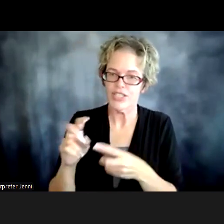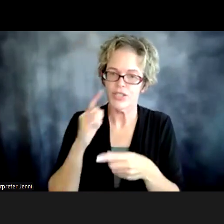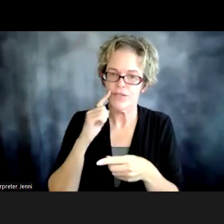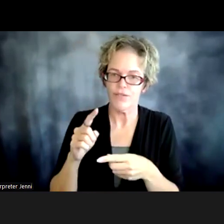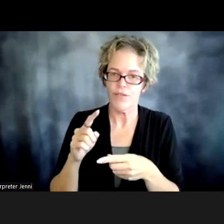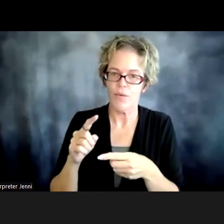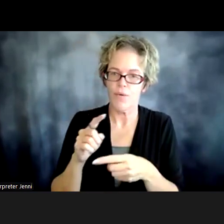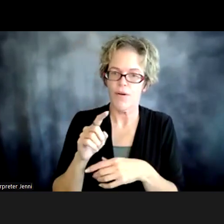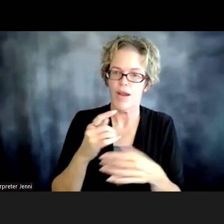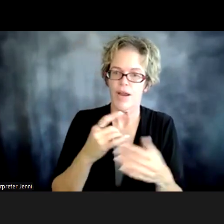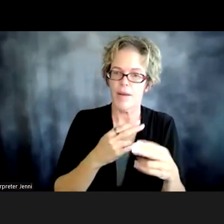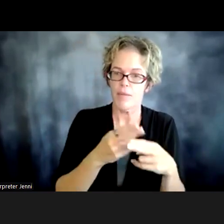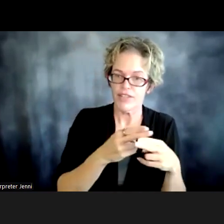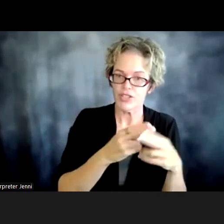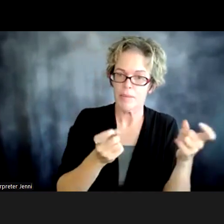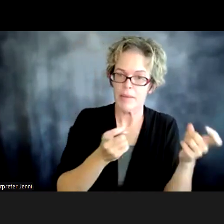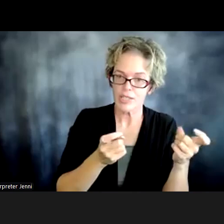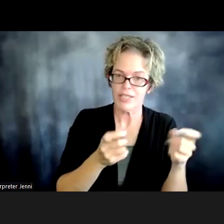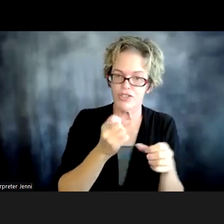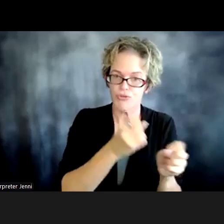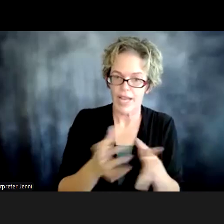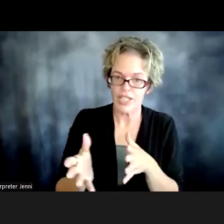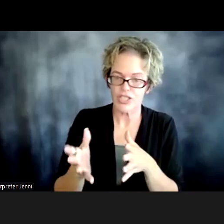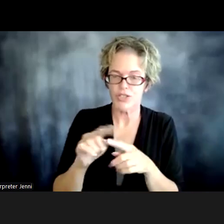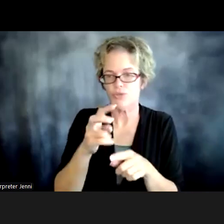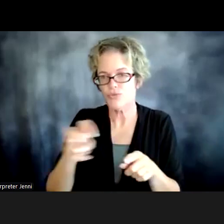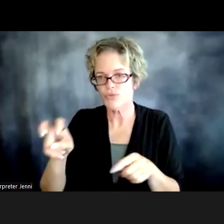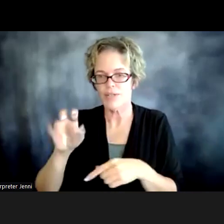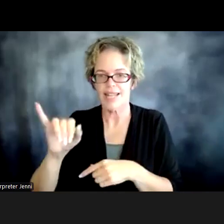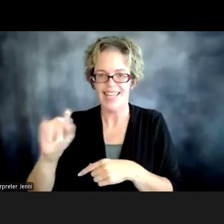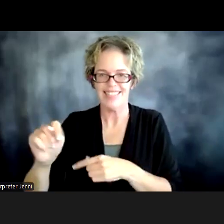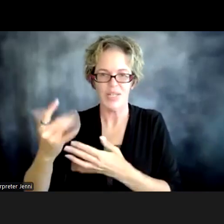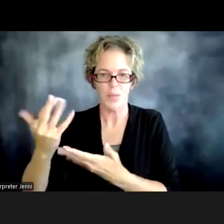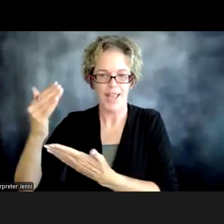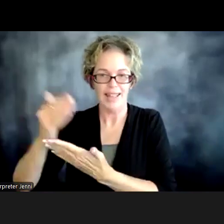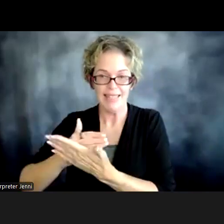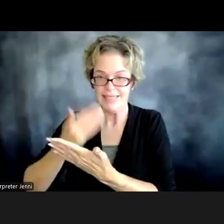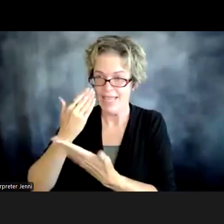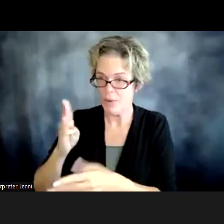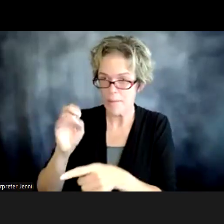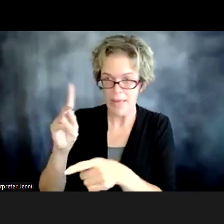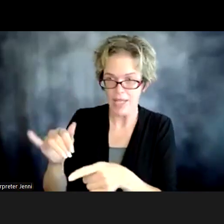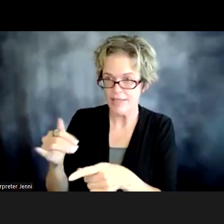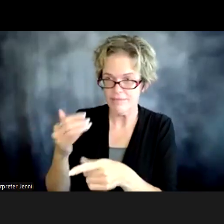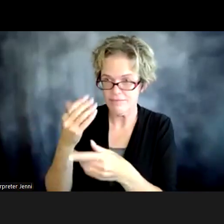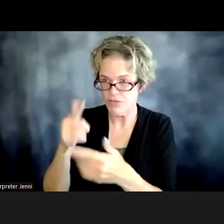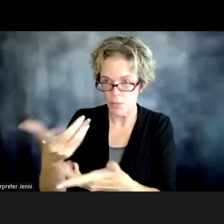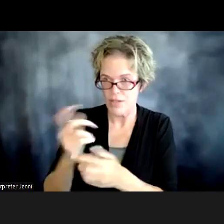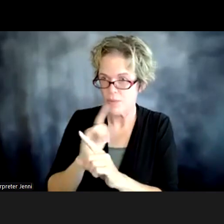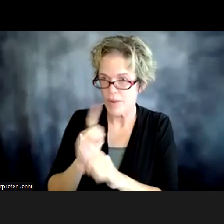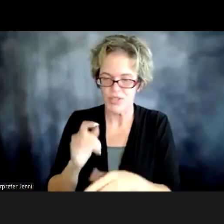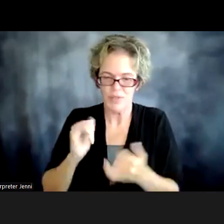strategy to an IT waitlist. I'm not sure, Becky, if you want to kind of tackle that one a little bit. I think we're still just in the early process of kind